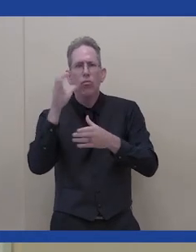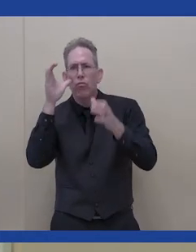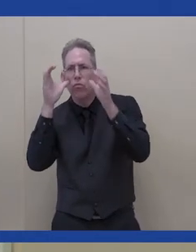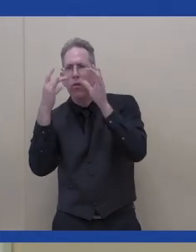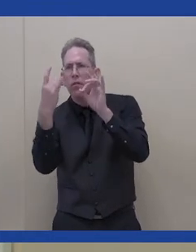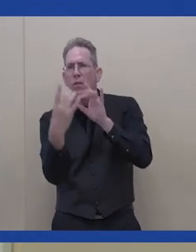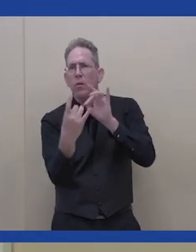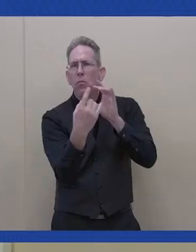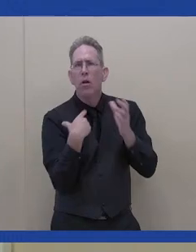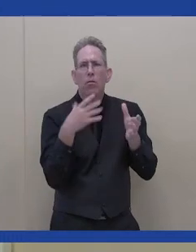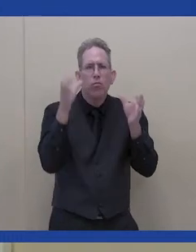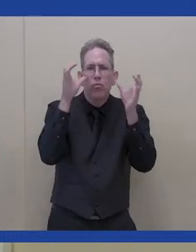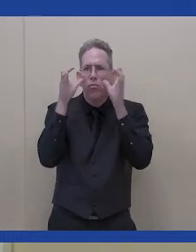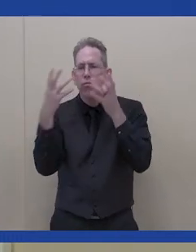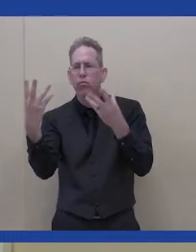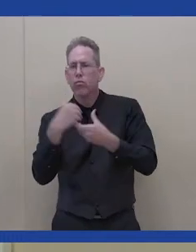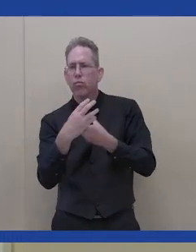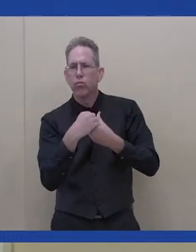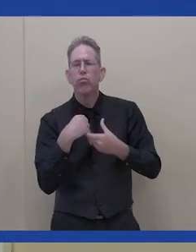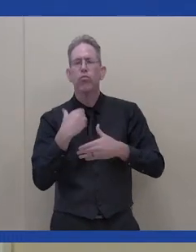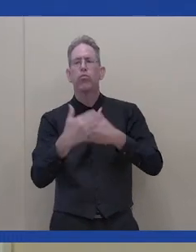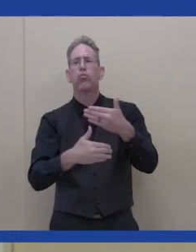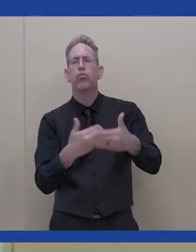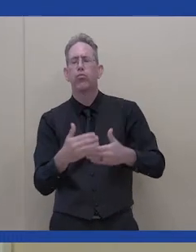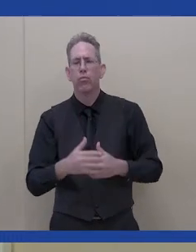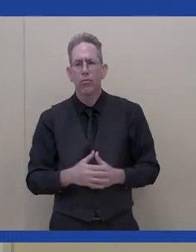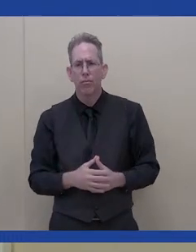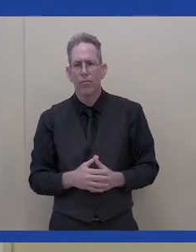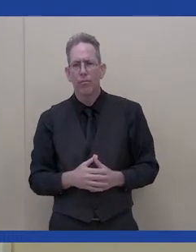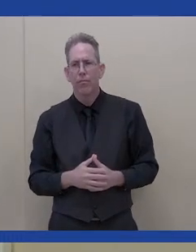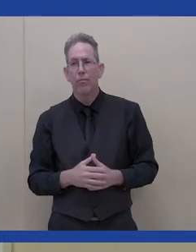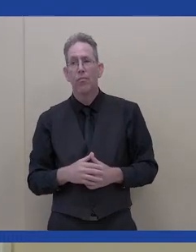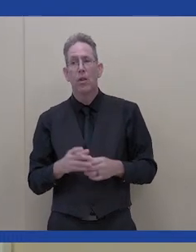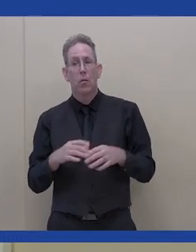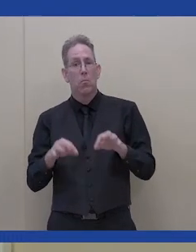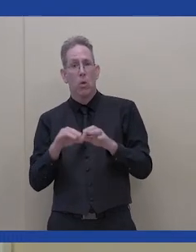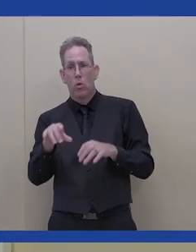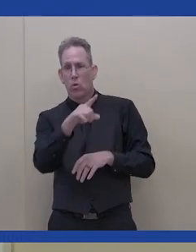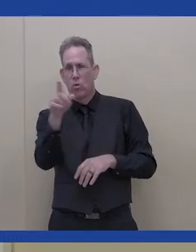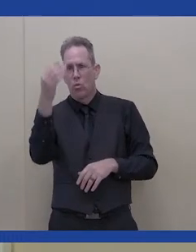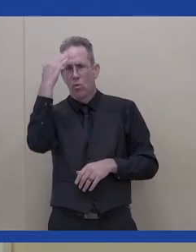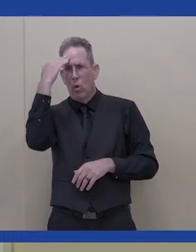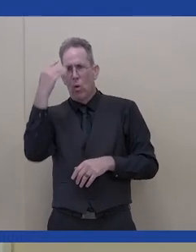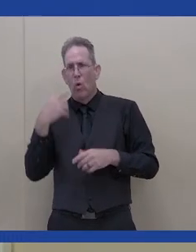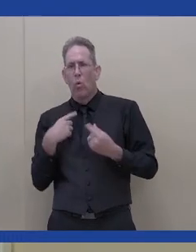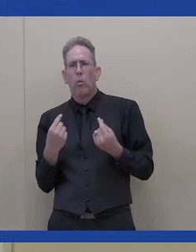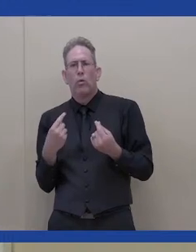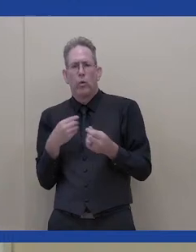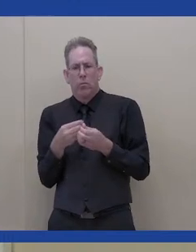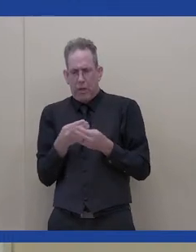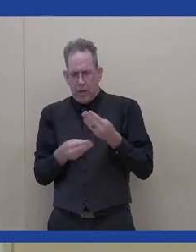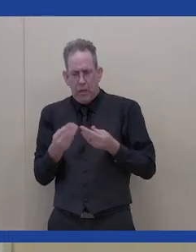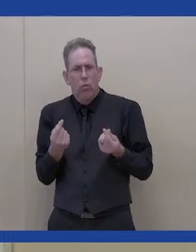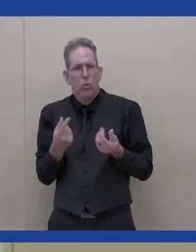all deserve to know how we are spending our money and to see our community priorities reflected back in our budget.